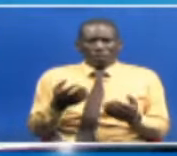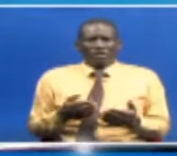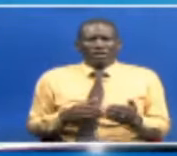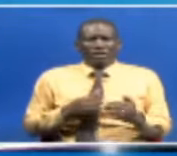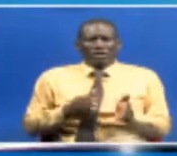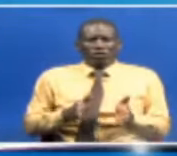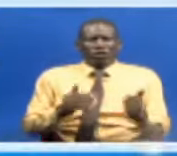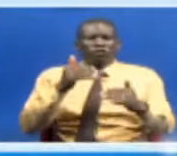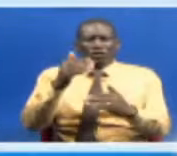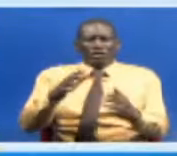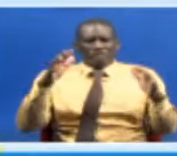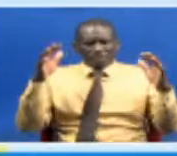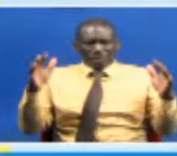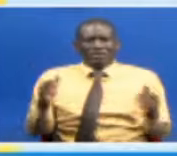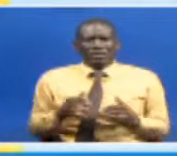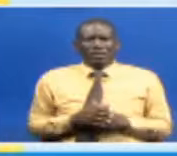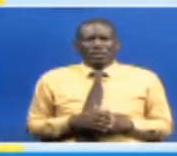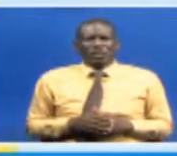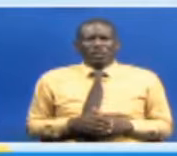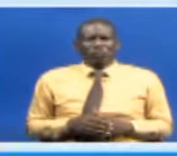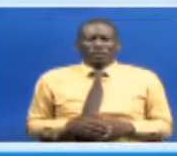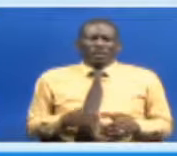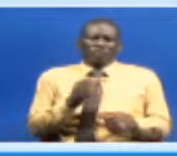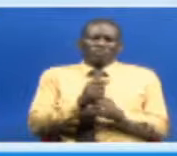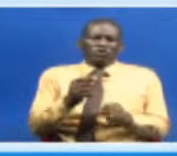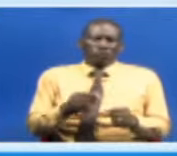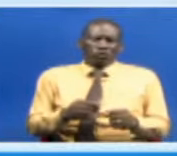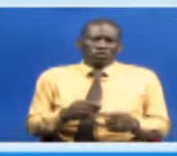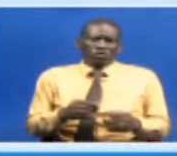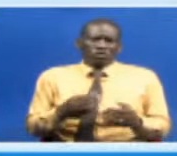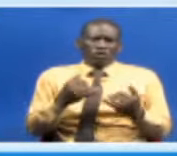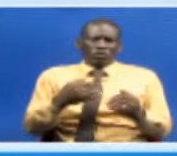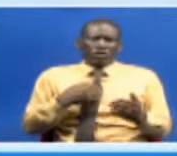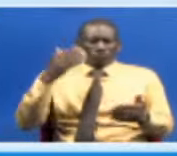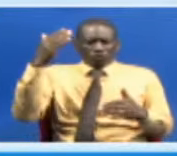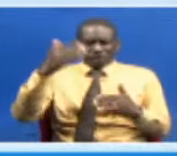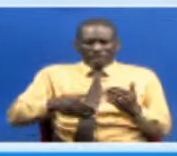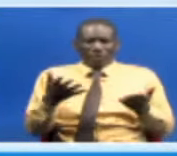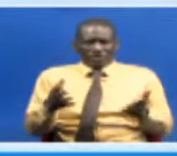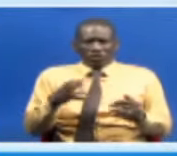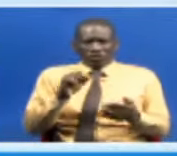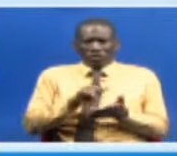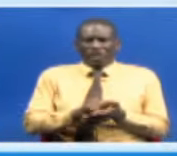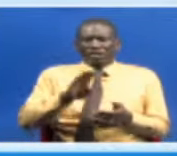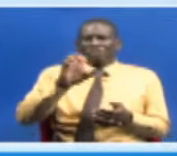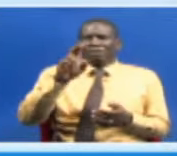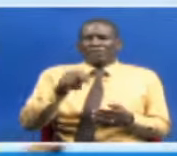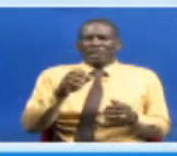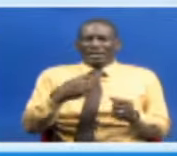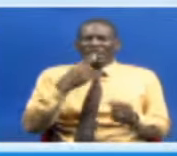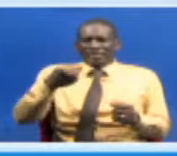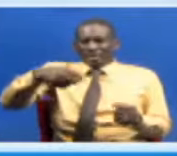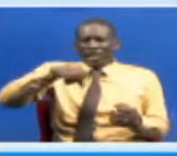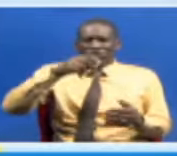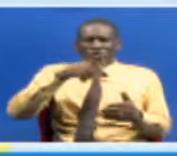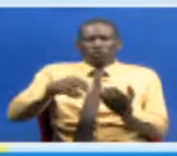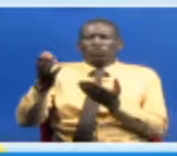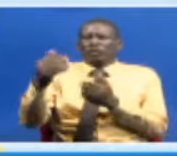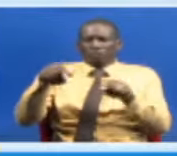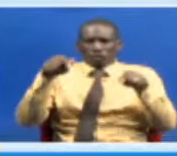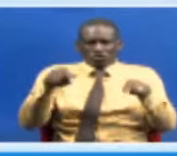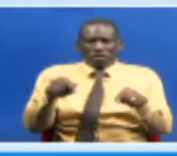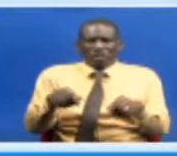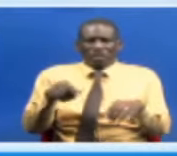forward. Great. So we will hold you to that. We have to wrap this up so that Ben Kitili can tell us what to expect today